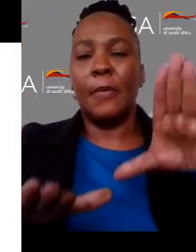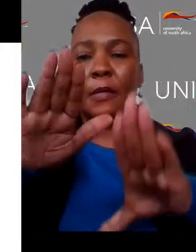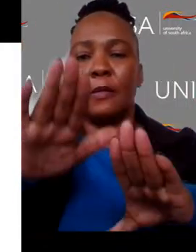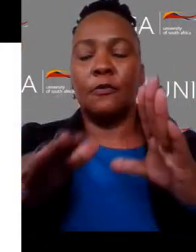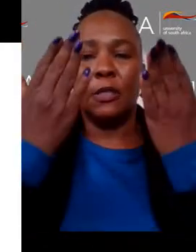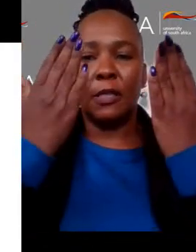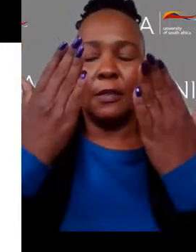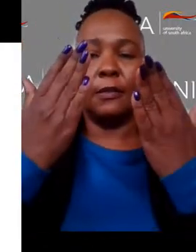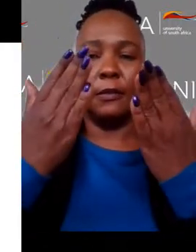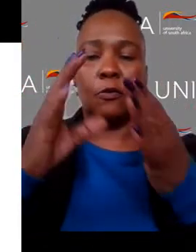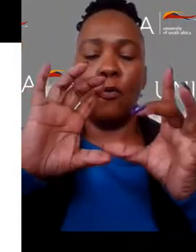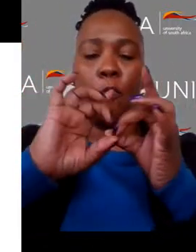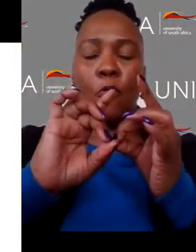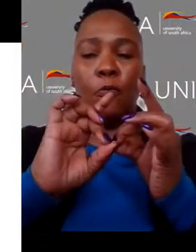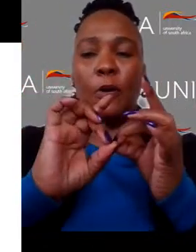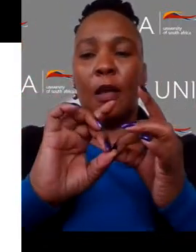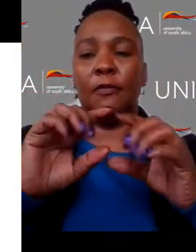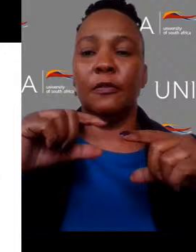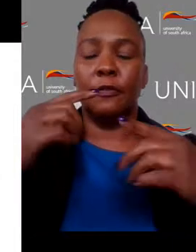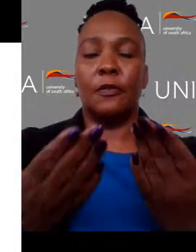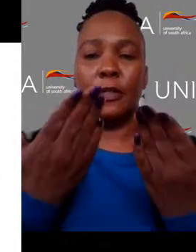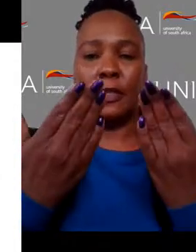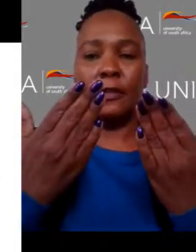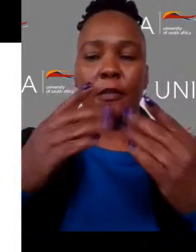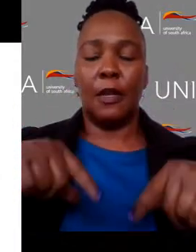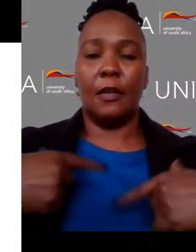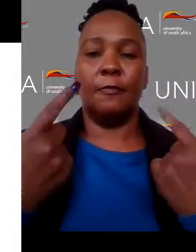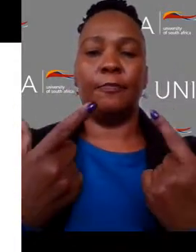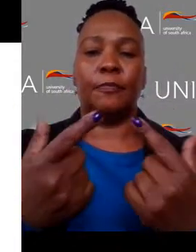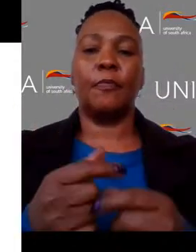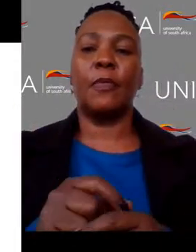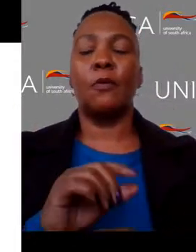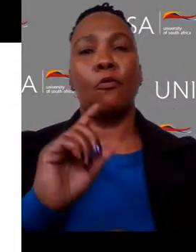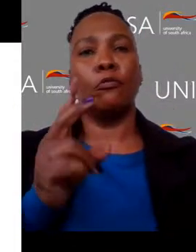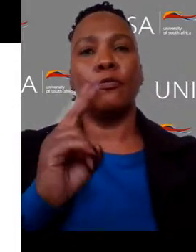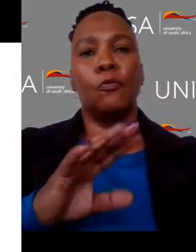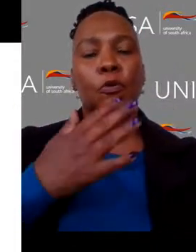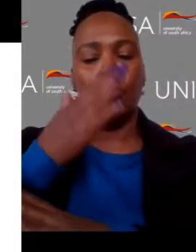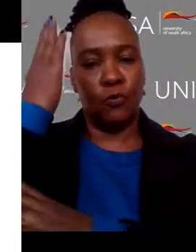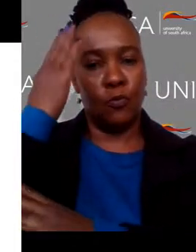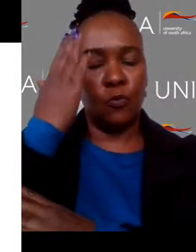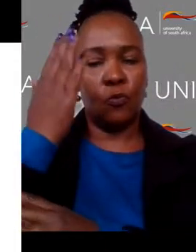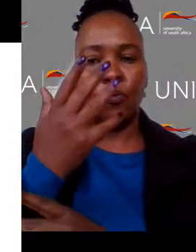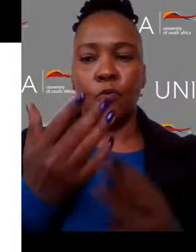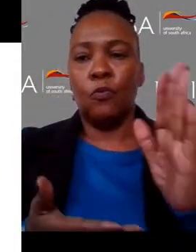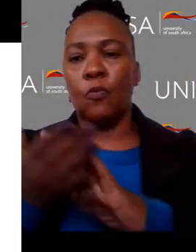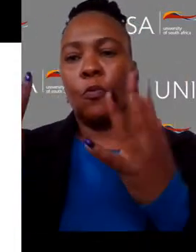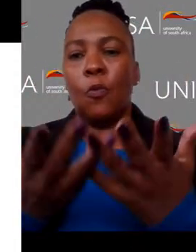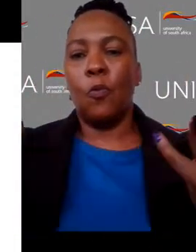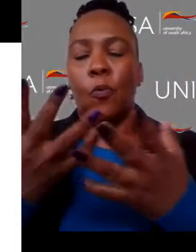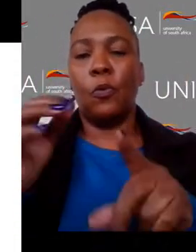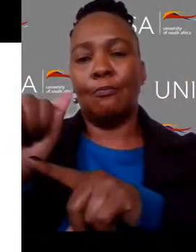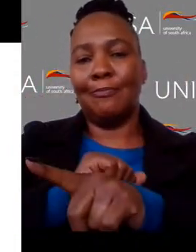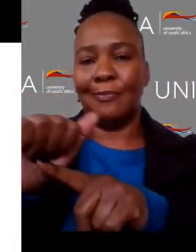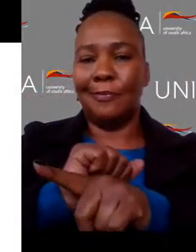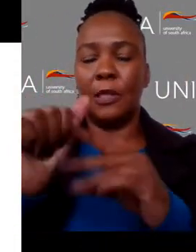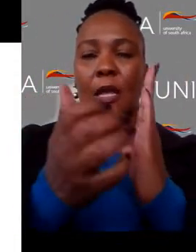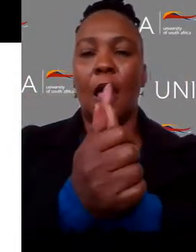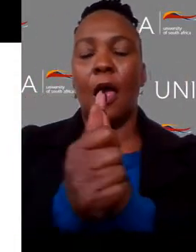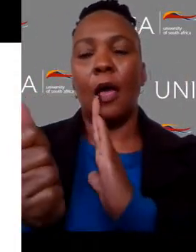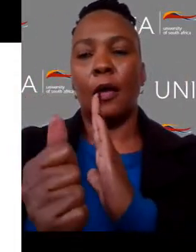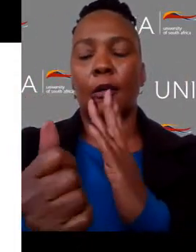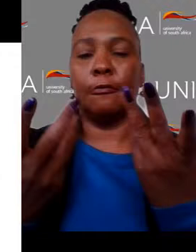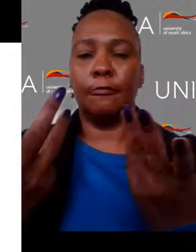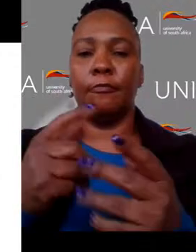home life. We also want you to know where to go if you need to practice certain skills. Now, you